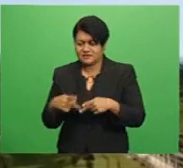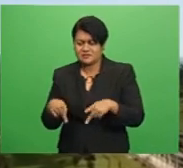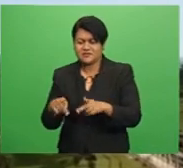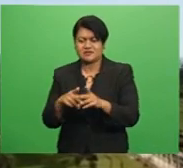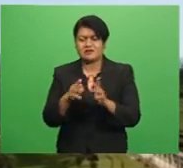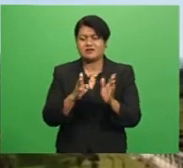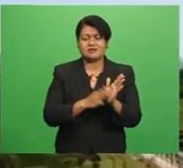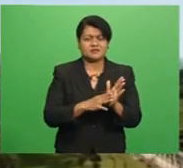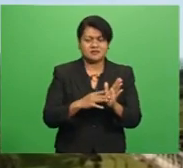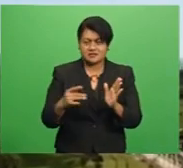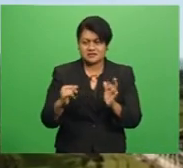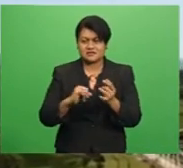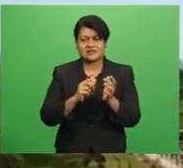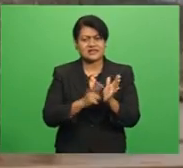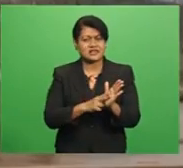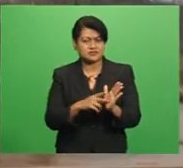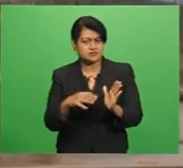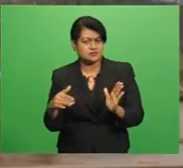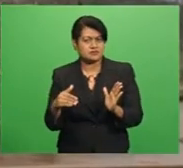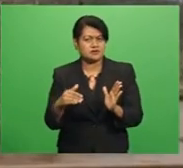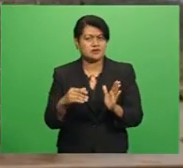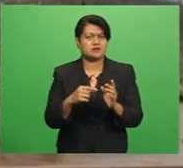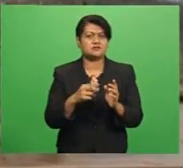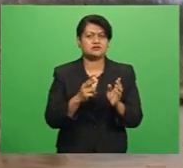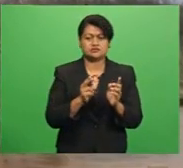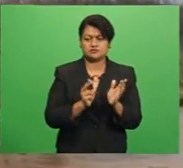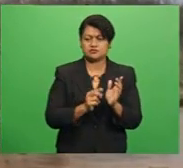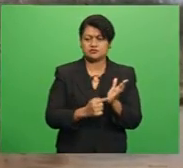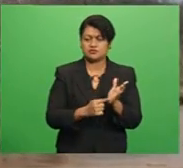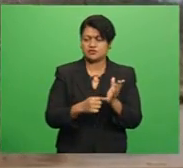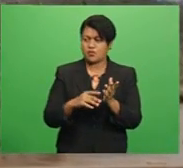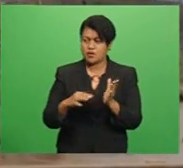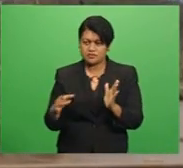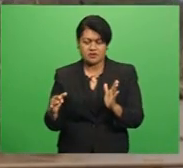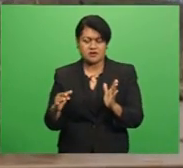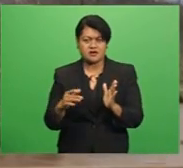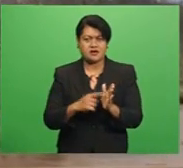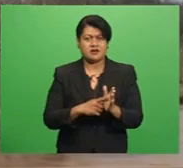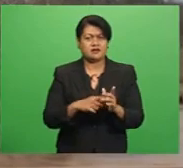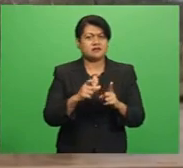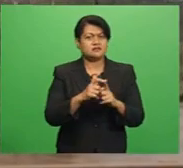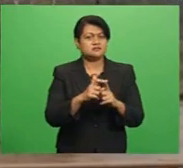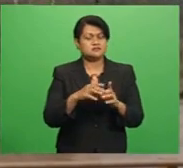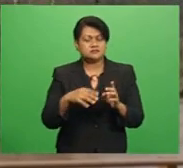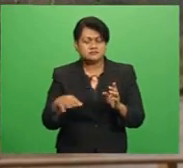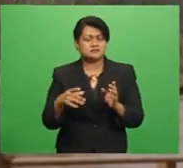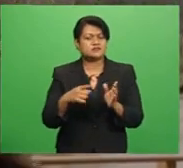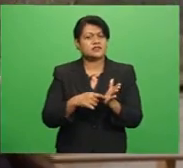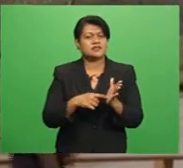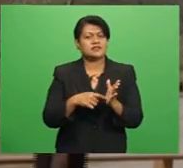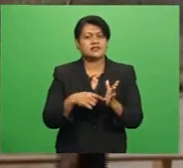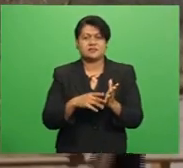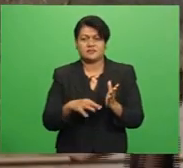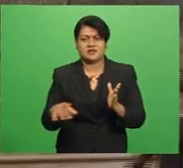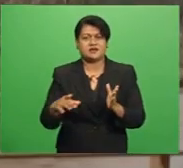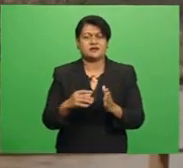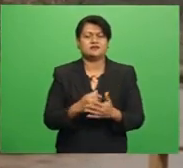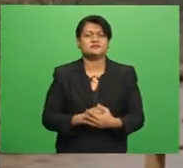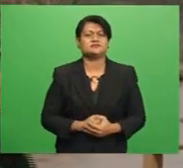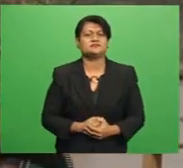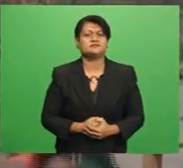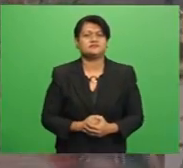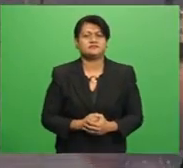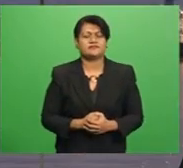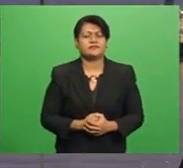Batnikama, Siberia, Nasekula, Tuatua, Lajunia, Wengele, Wailevu, Tamundola and Tambia. Kritika Kumar, FBC